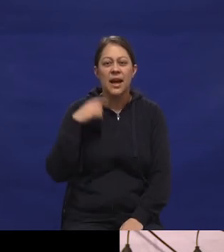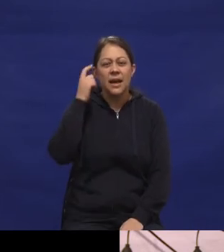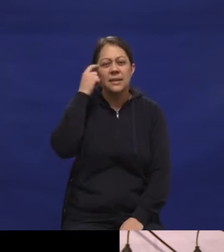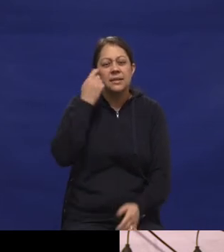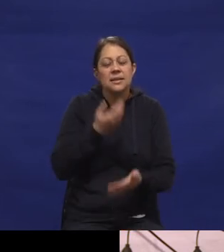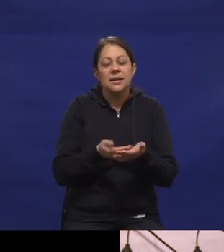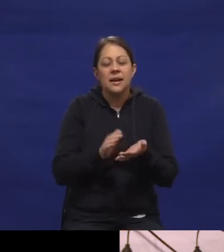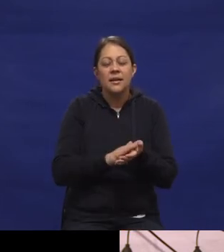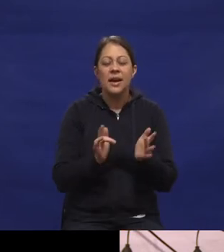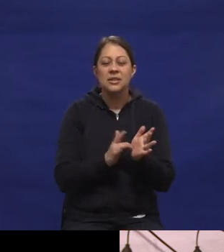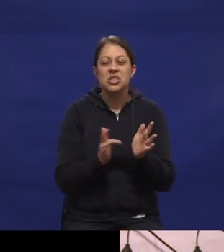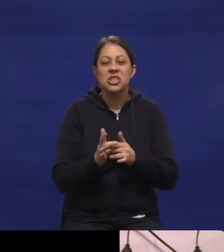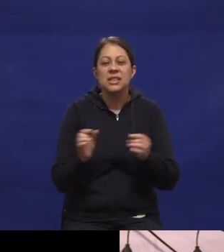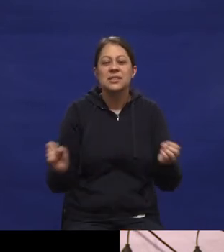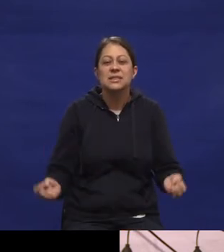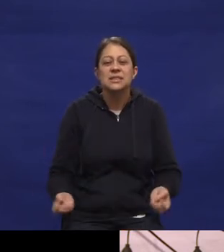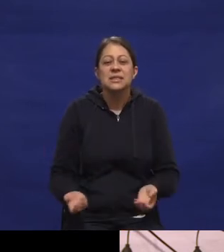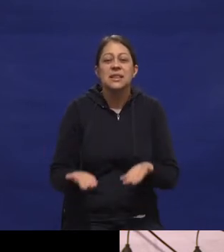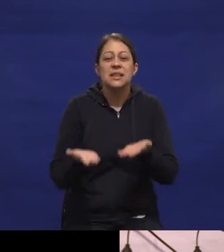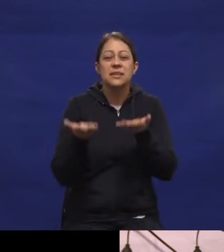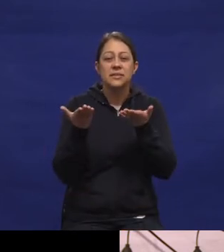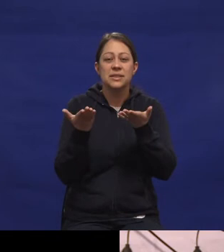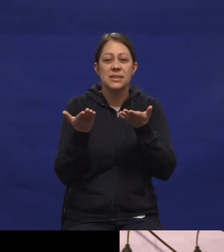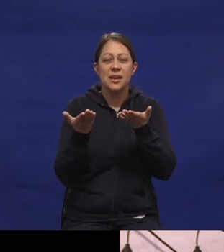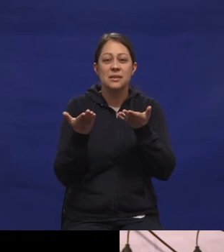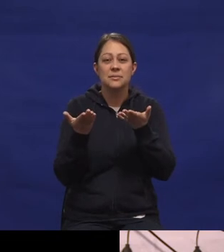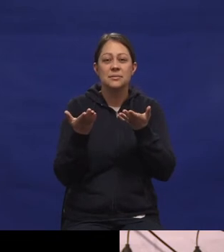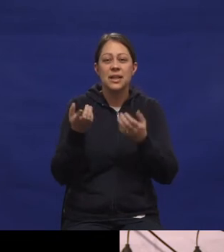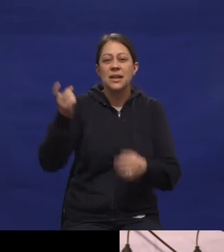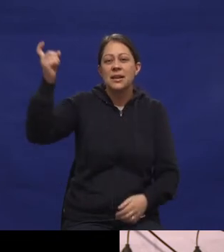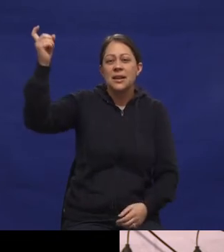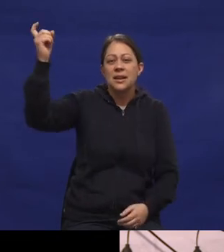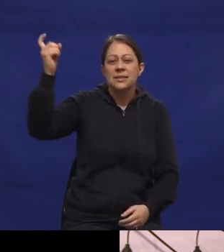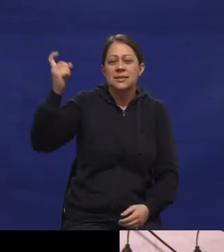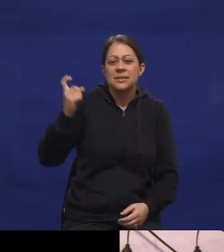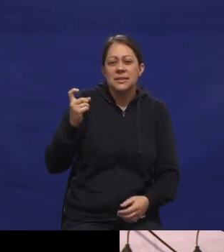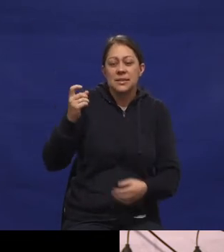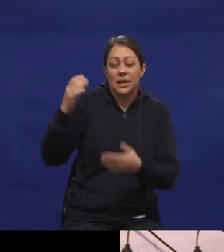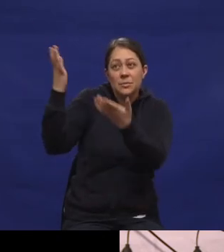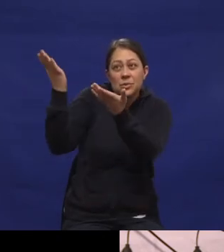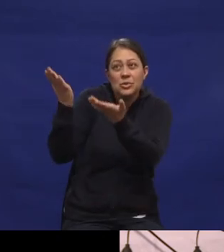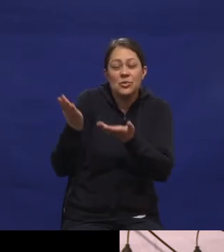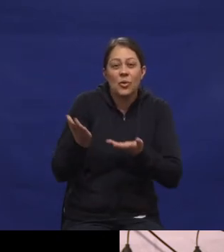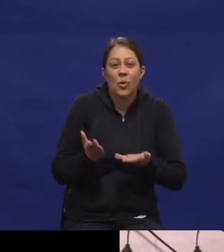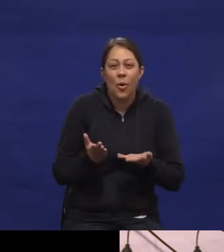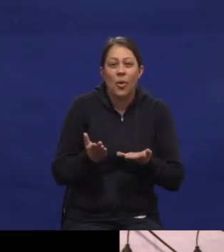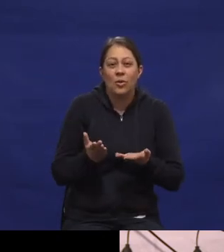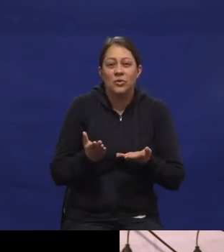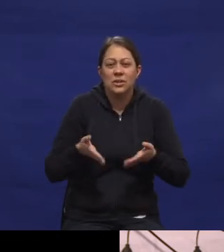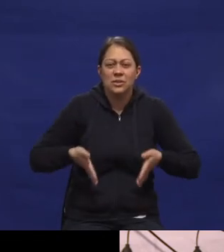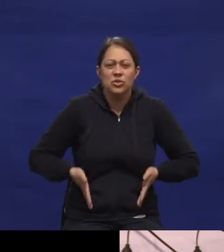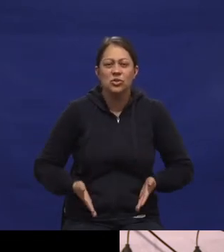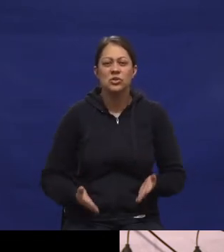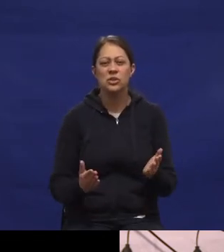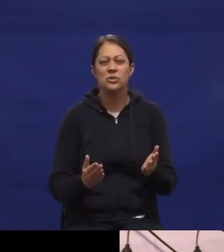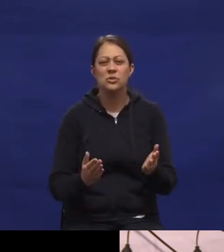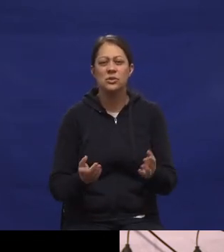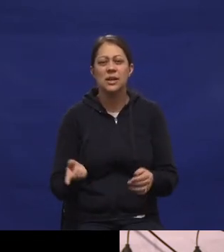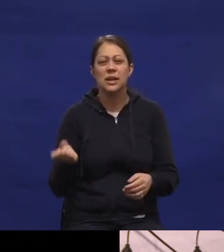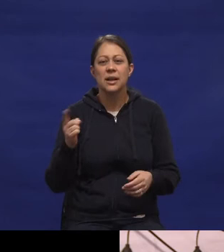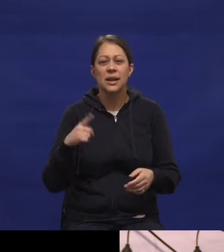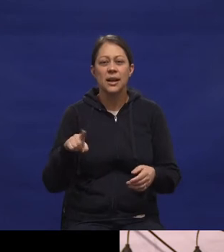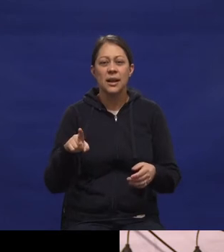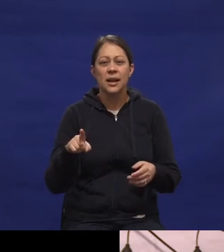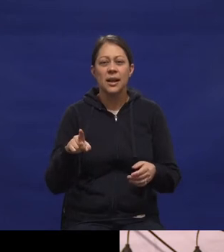I think of how Jesus, lifted up, has come to offer back to Adam and Eve, their children and their